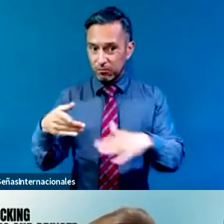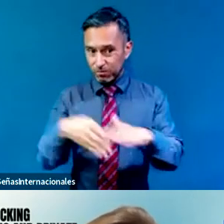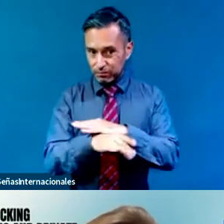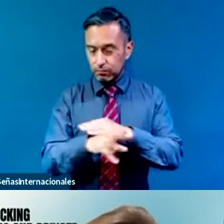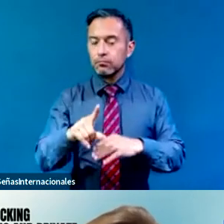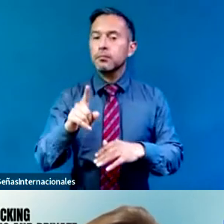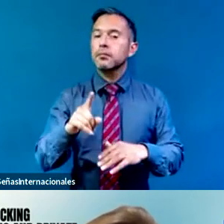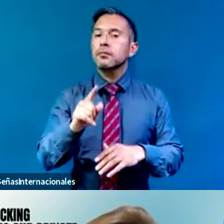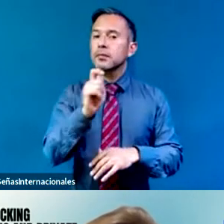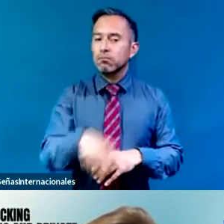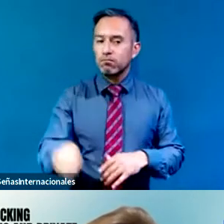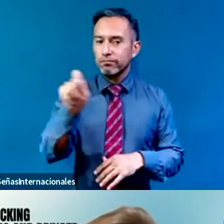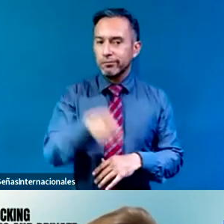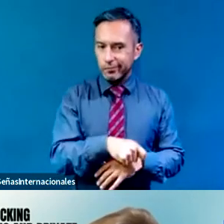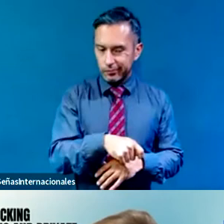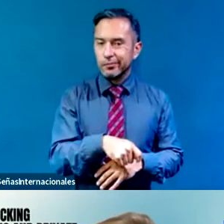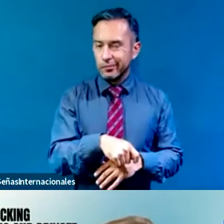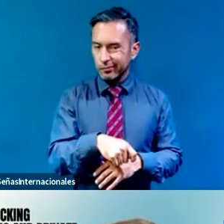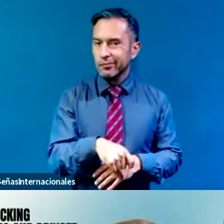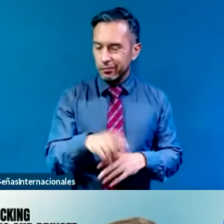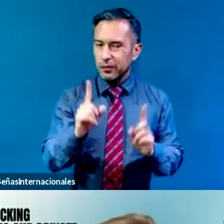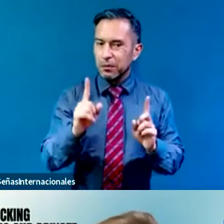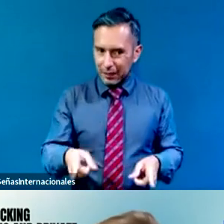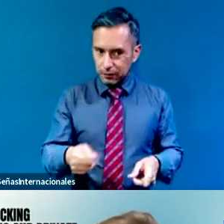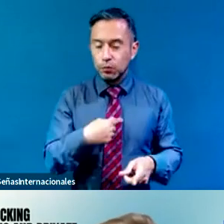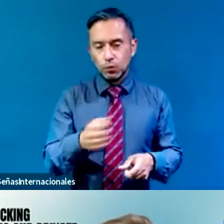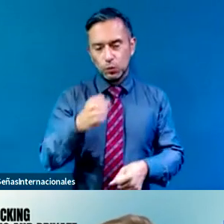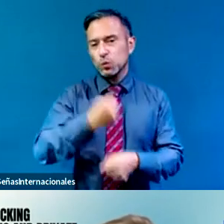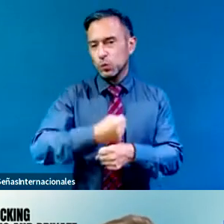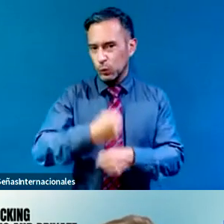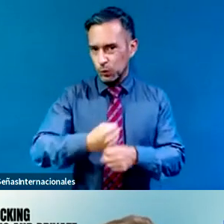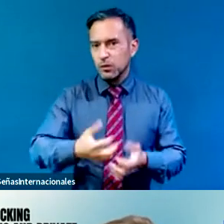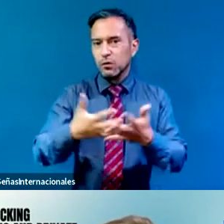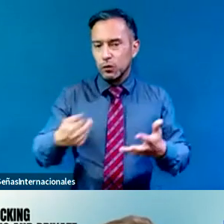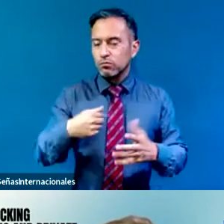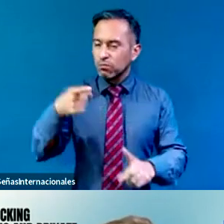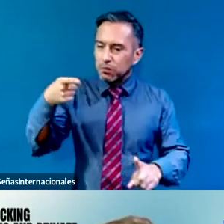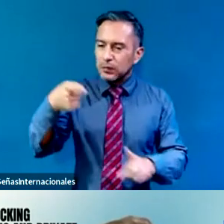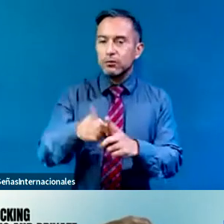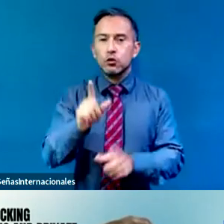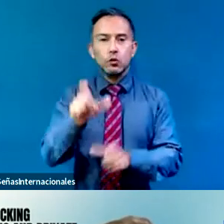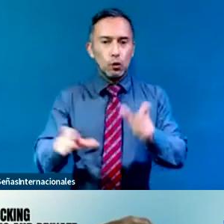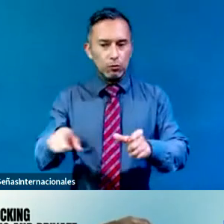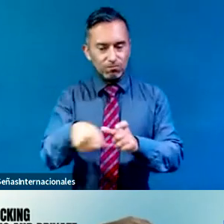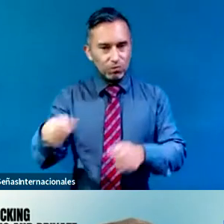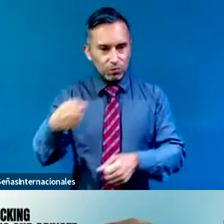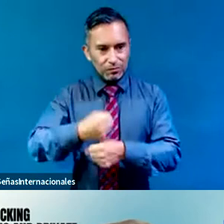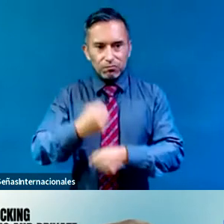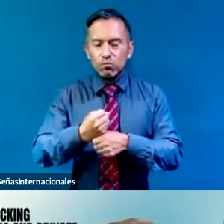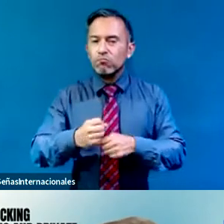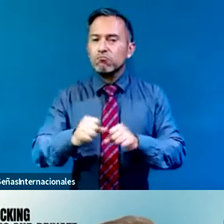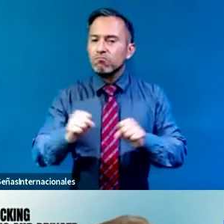barriers, especially social and cultural norms. One way to start is to celebrate and show what's possible when